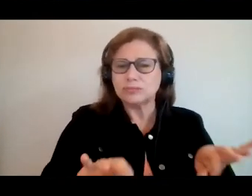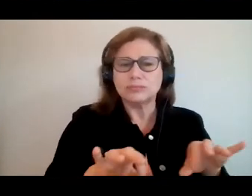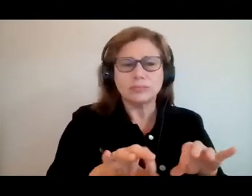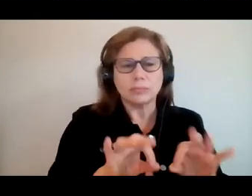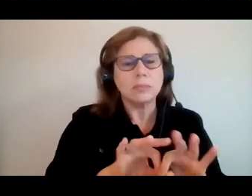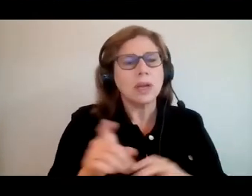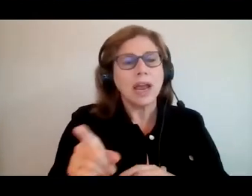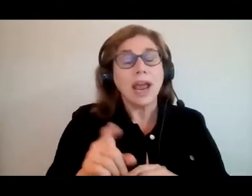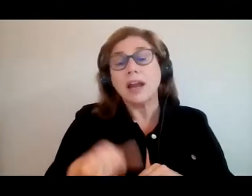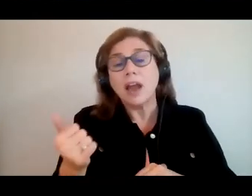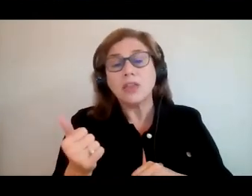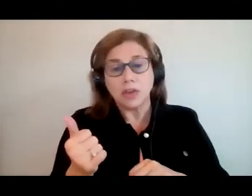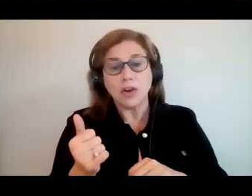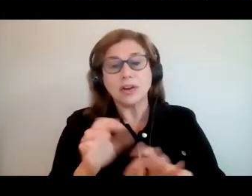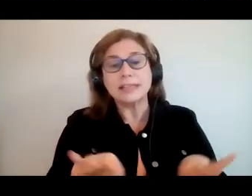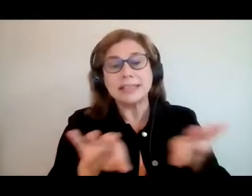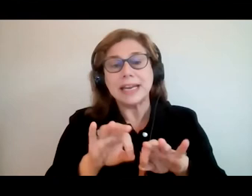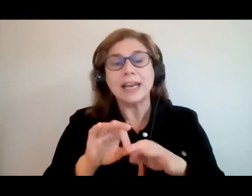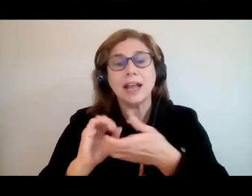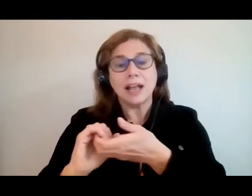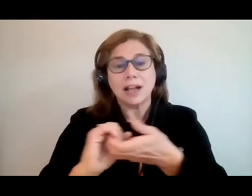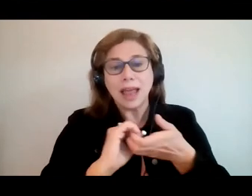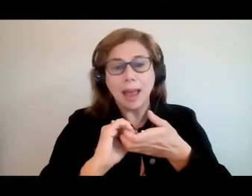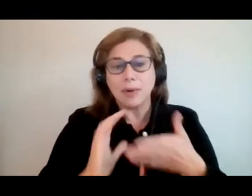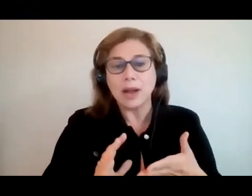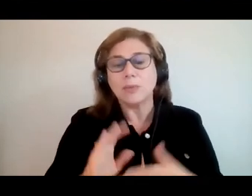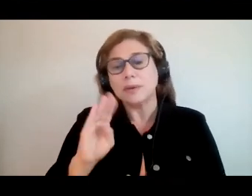collaborator for you clearly was, you know, Billy Tipton Jr.